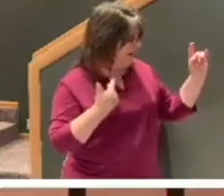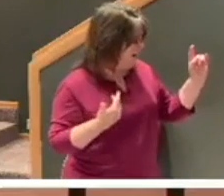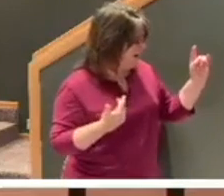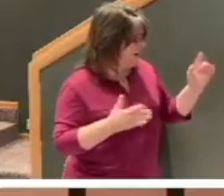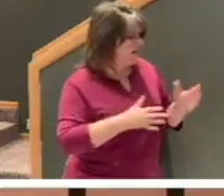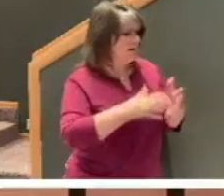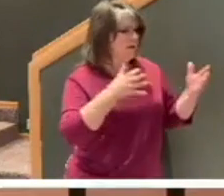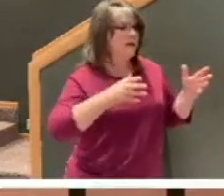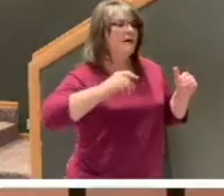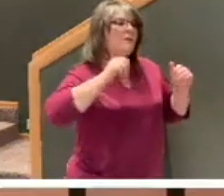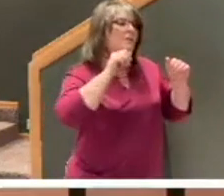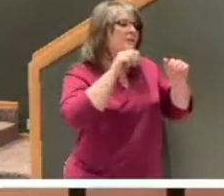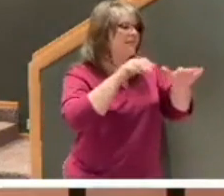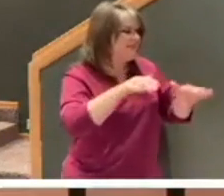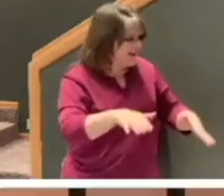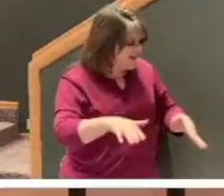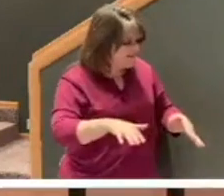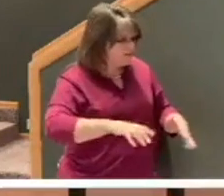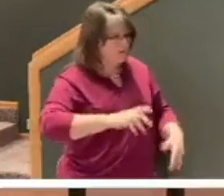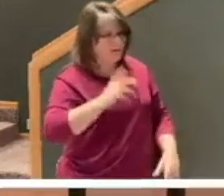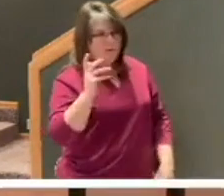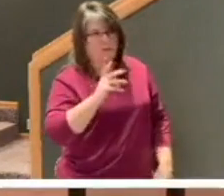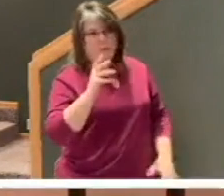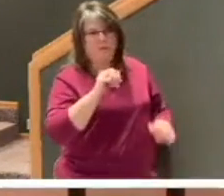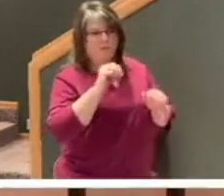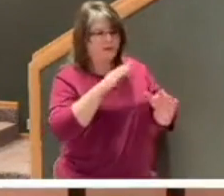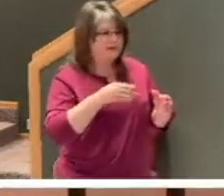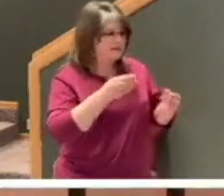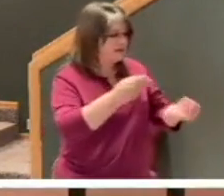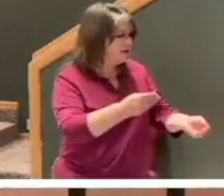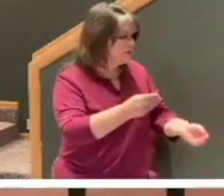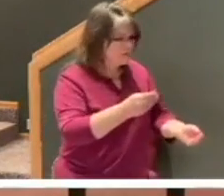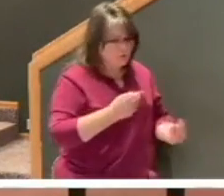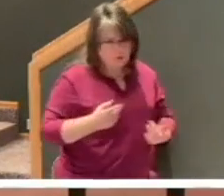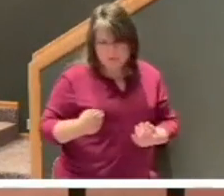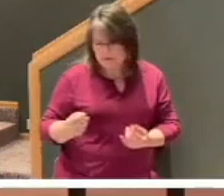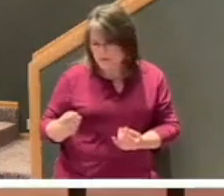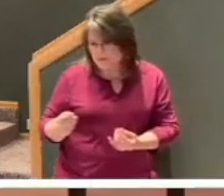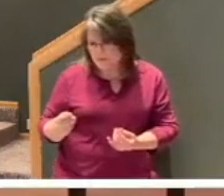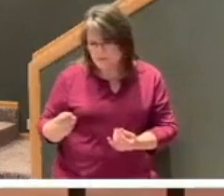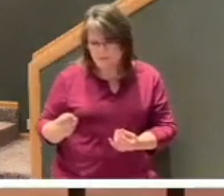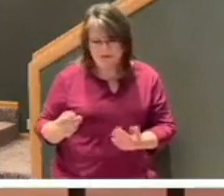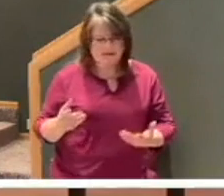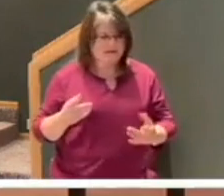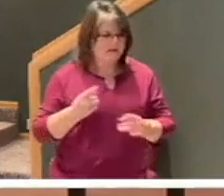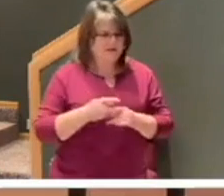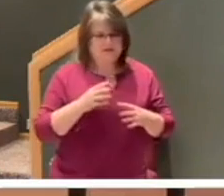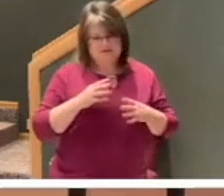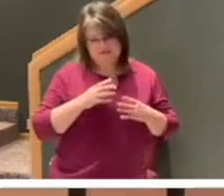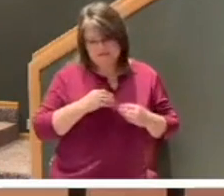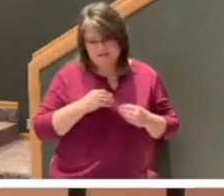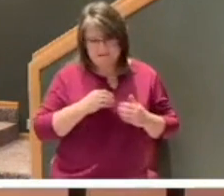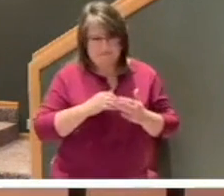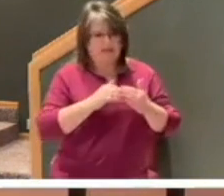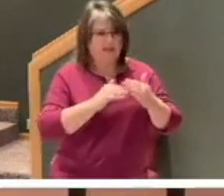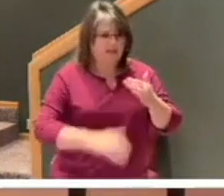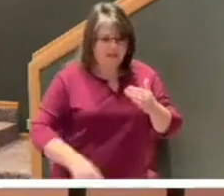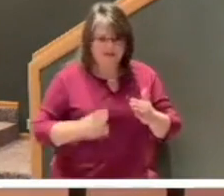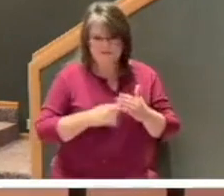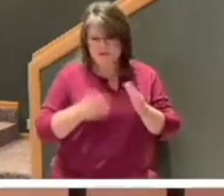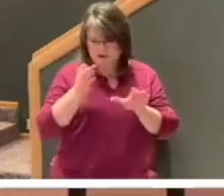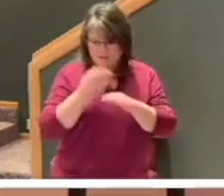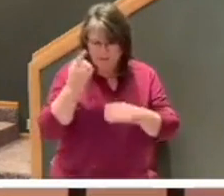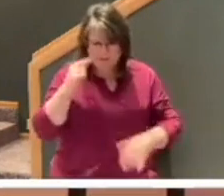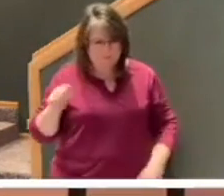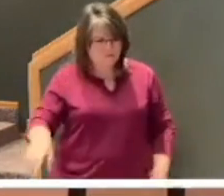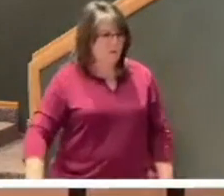such blessing and just incredible blessing to give you. What are you doing? You're settling for so far less of what I've created you